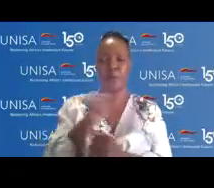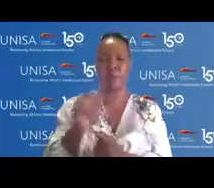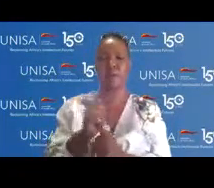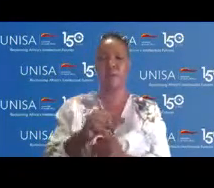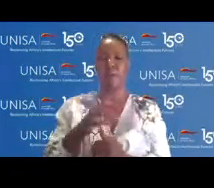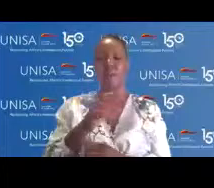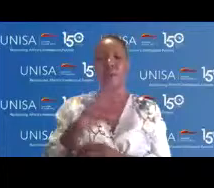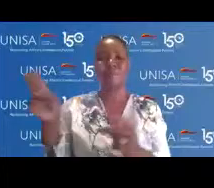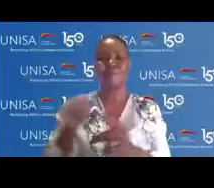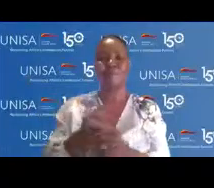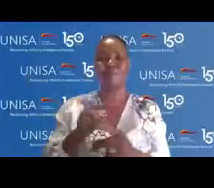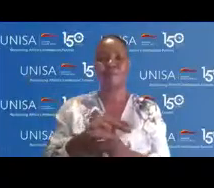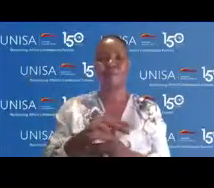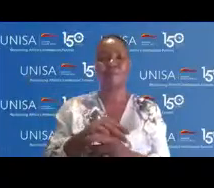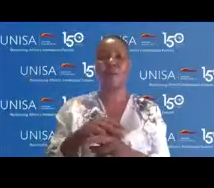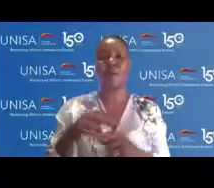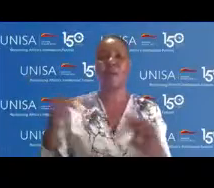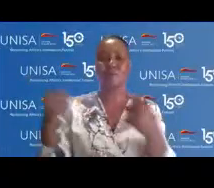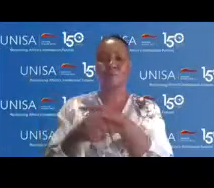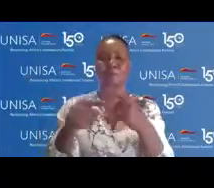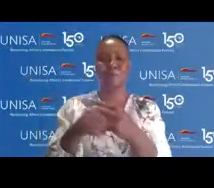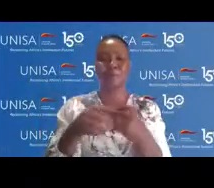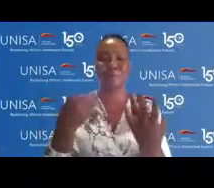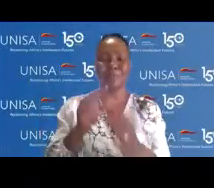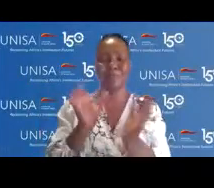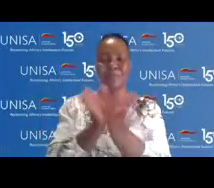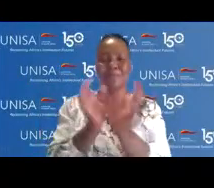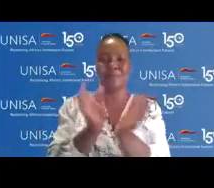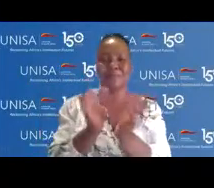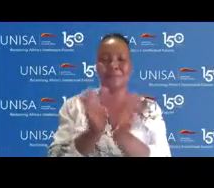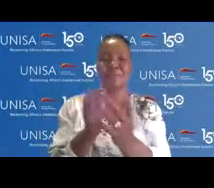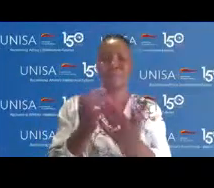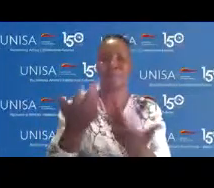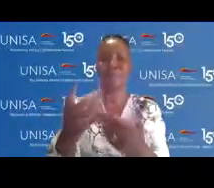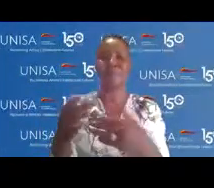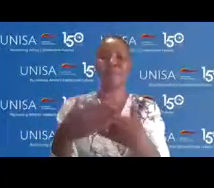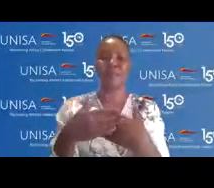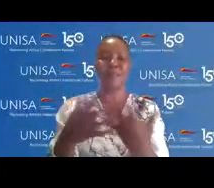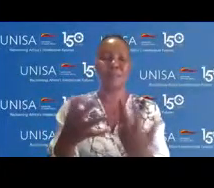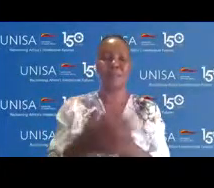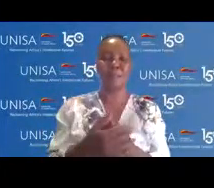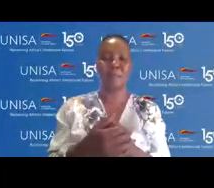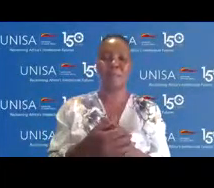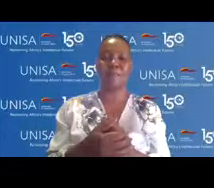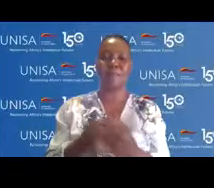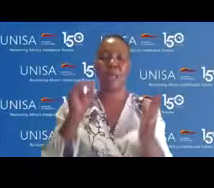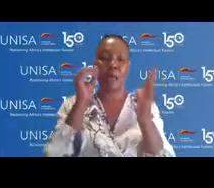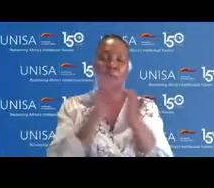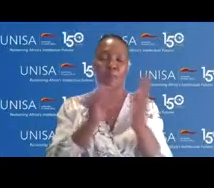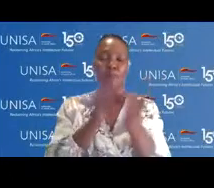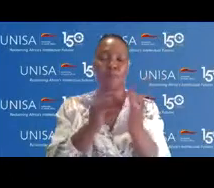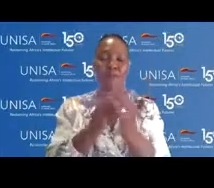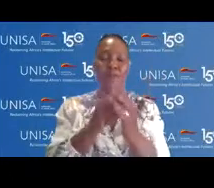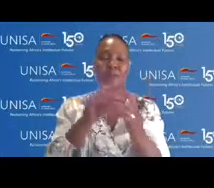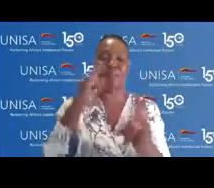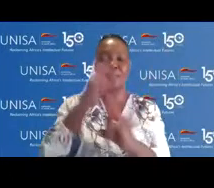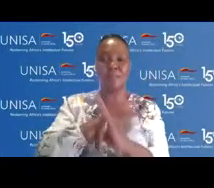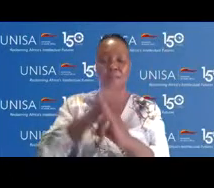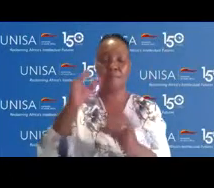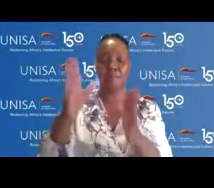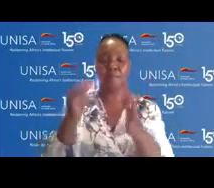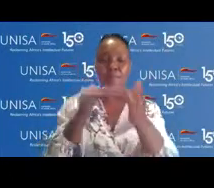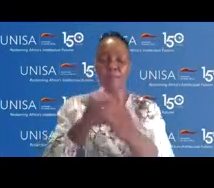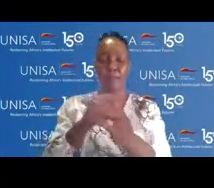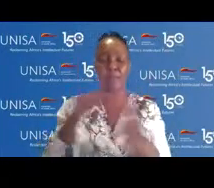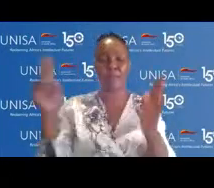That's wonderful. Jeepers, I've got too many things open now. I did post in the chat, guys. You'll see the message